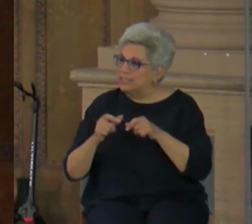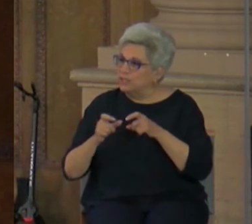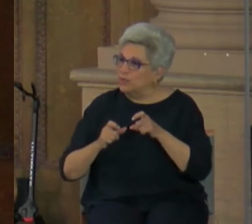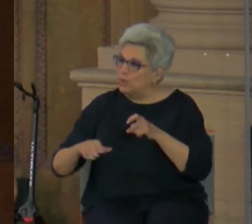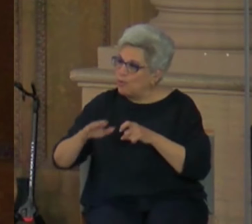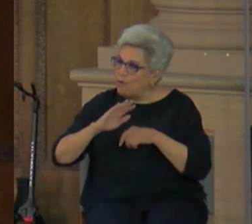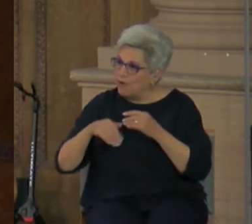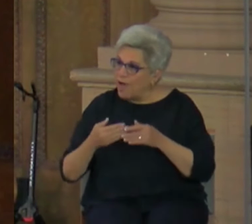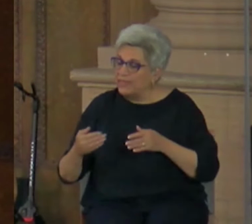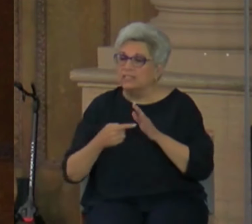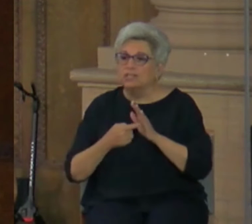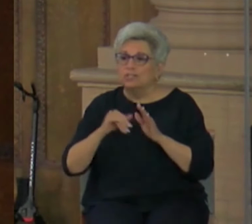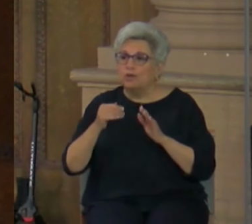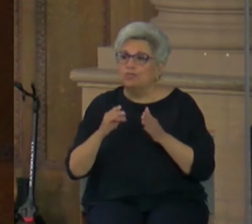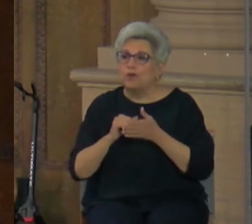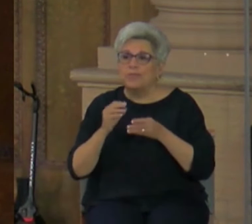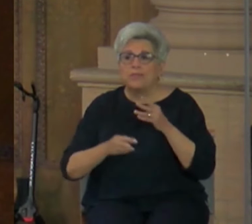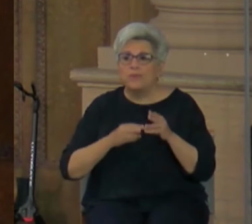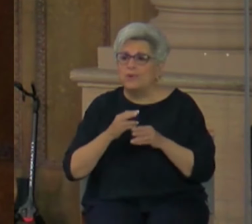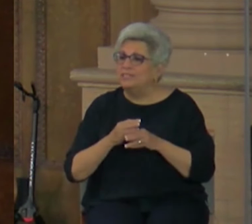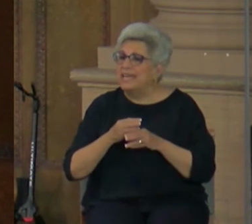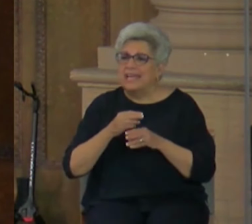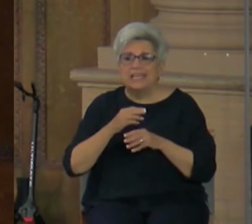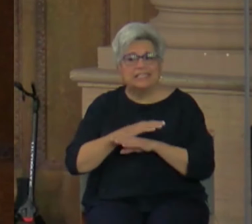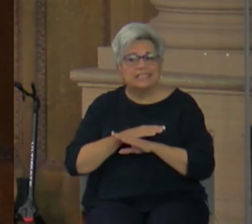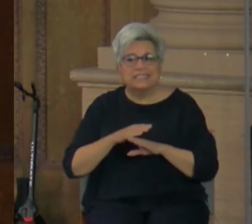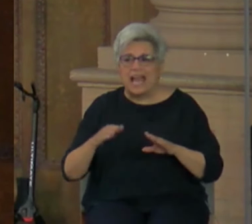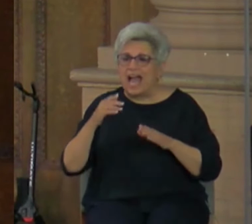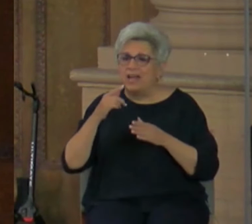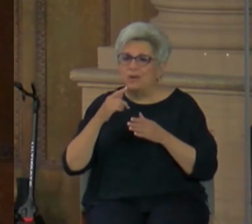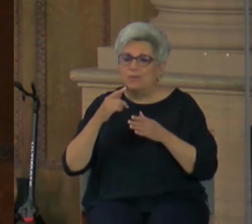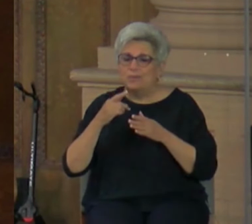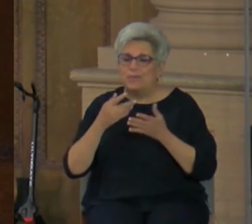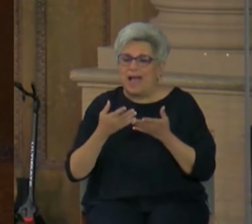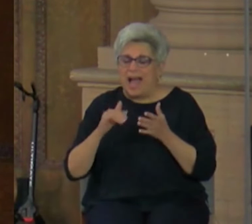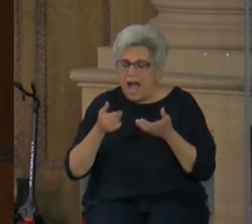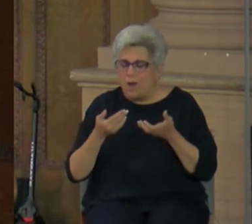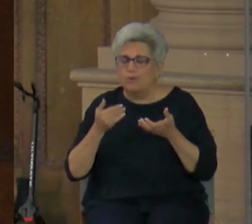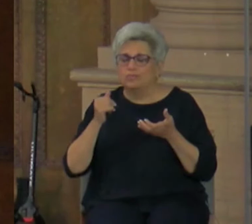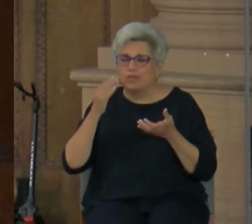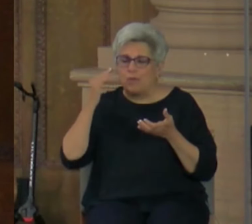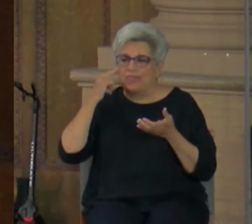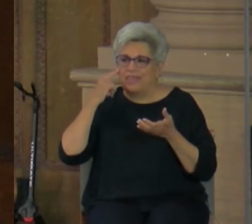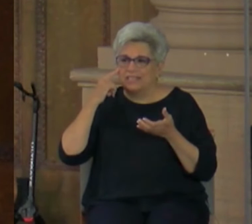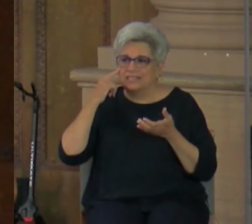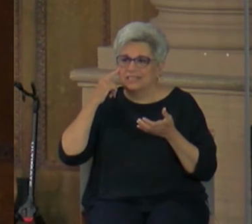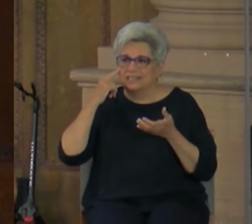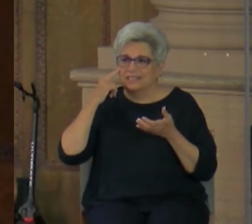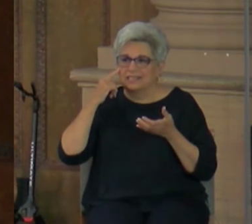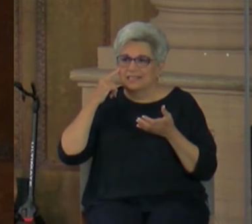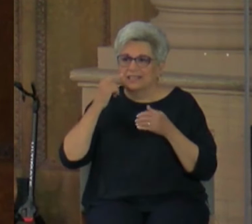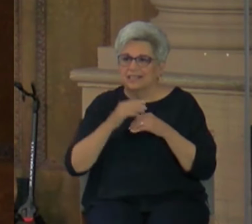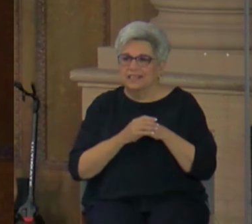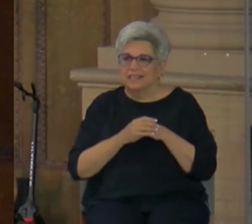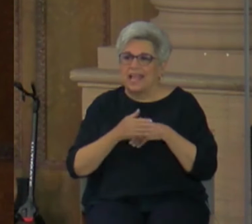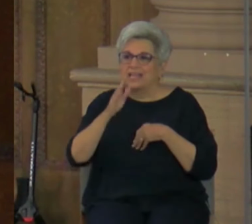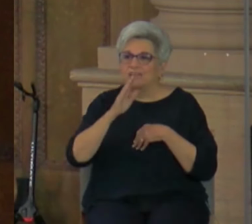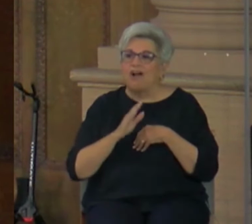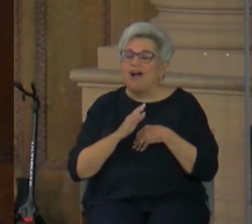He's showing Job that the world is not what Job has come to believe that it is, and God is not the one that Job has come to believe that he